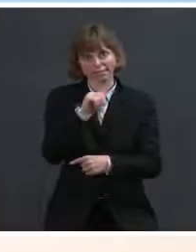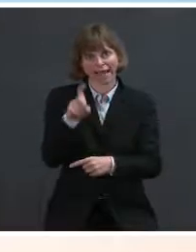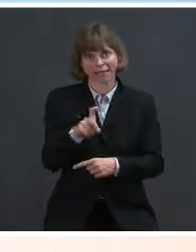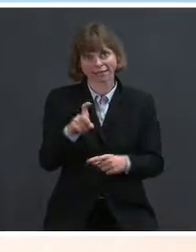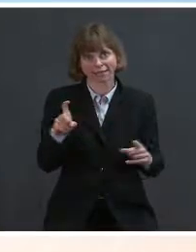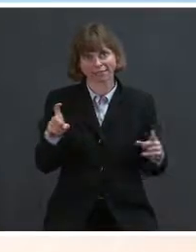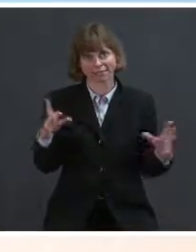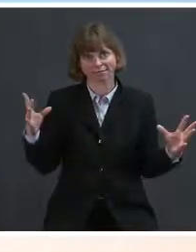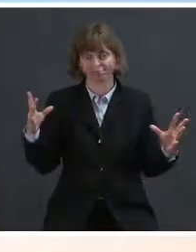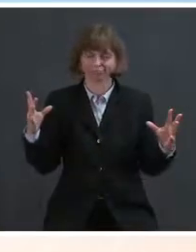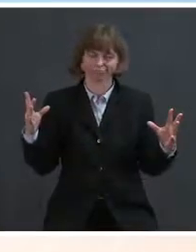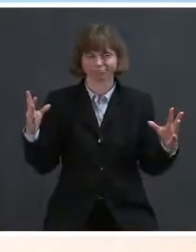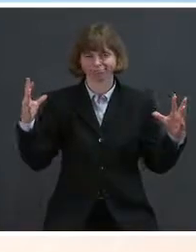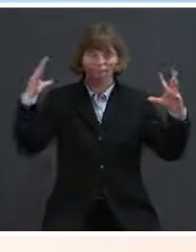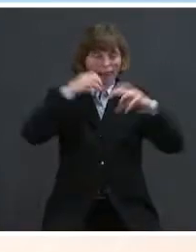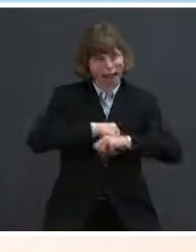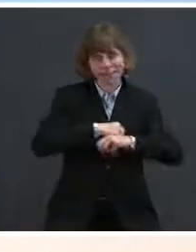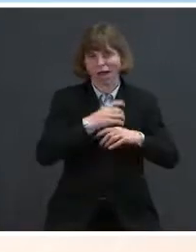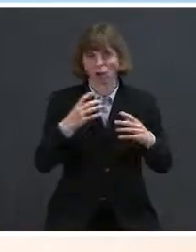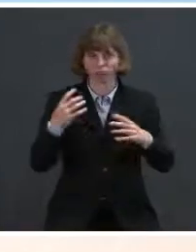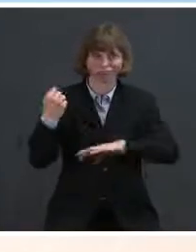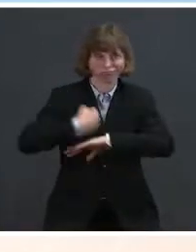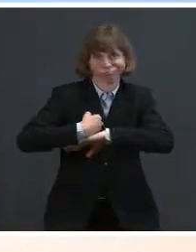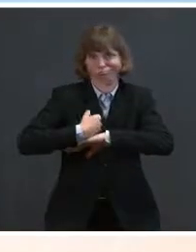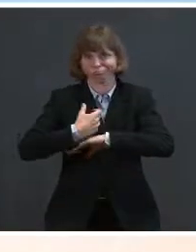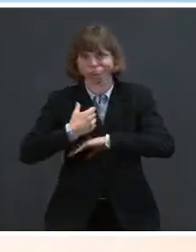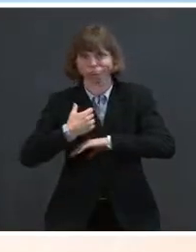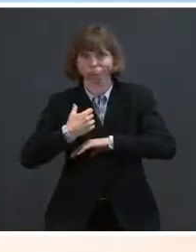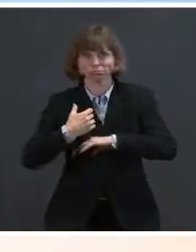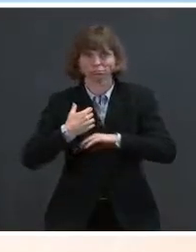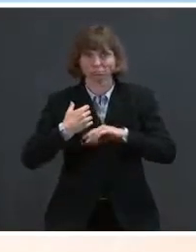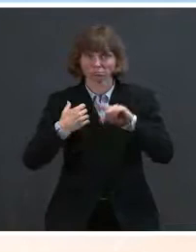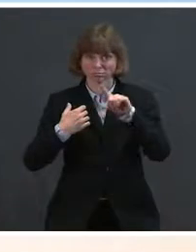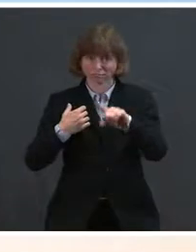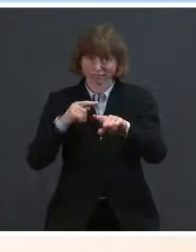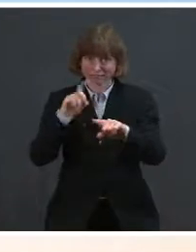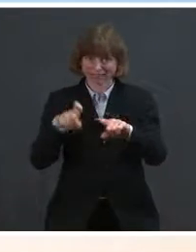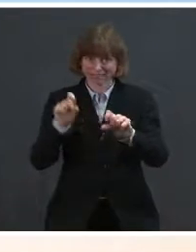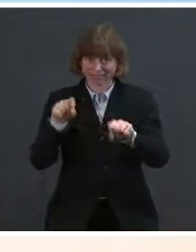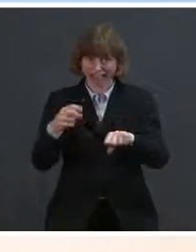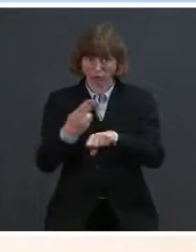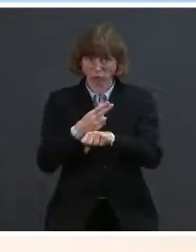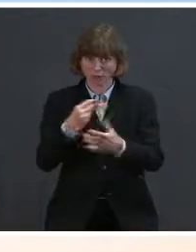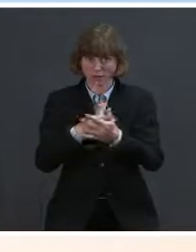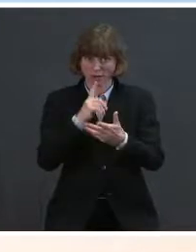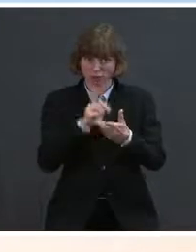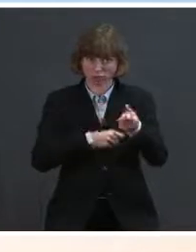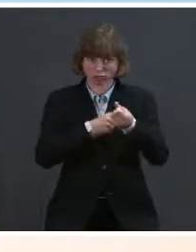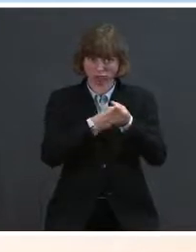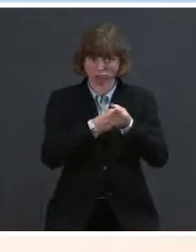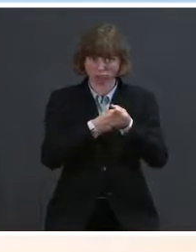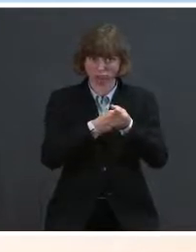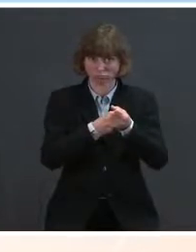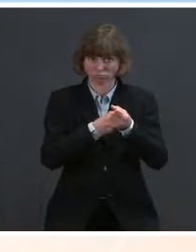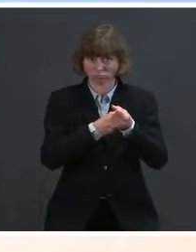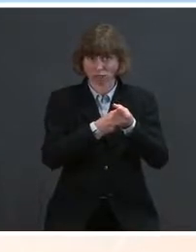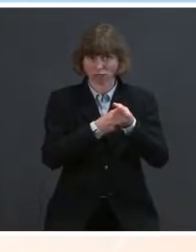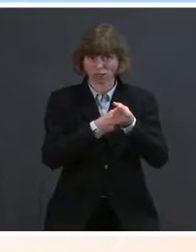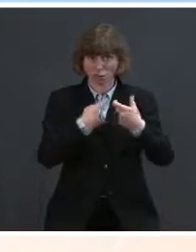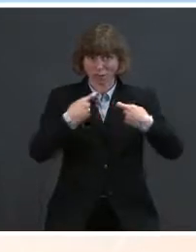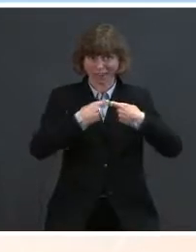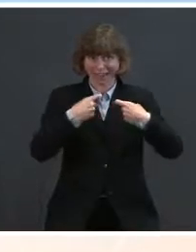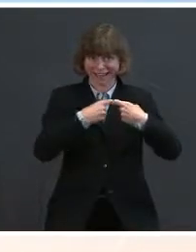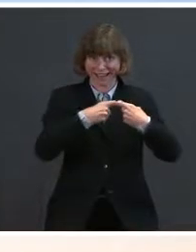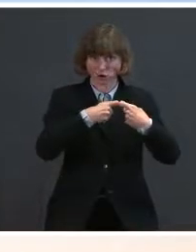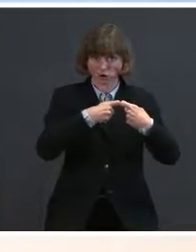state aid under this rescue plan to weatherize its grid? Something that the Speaker of the Texas House wants to do.